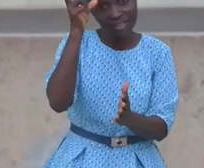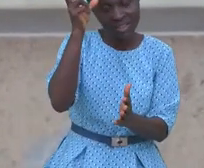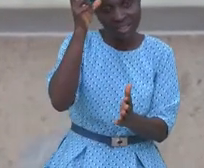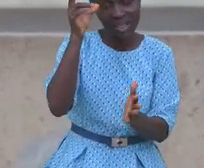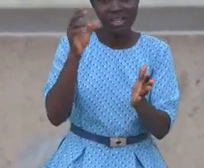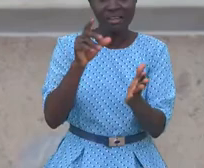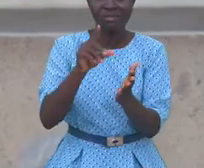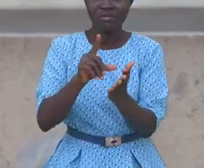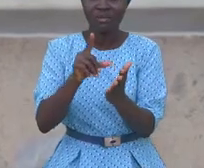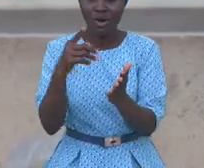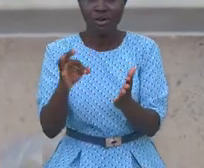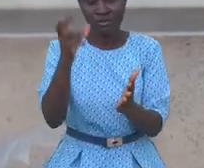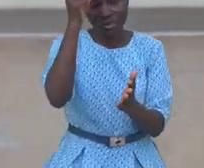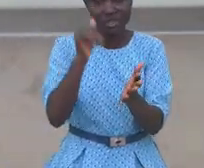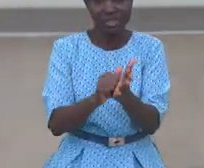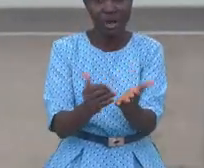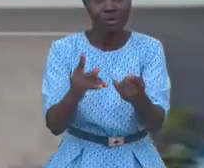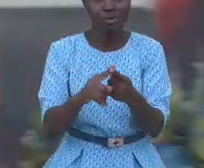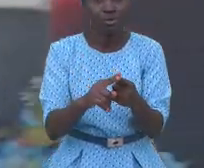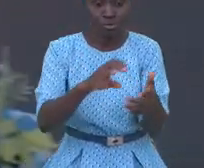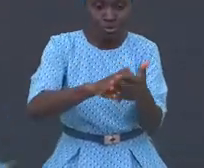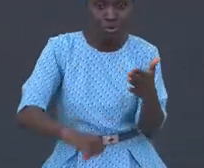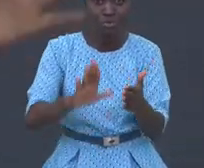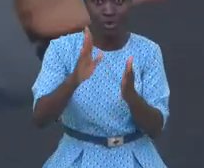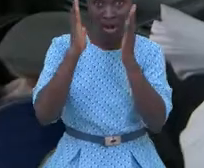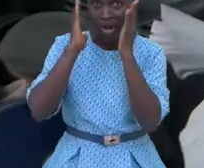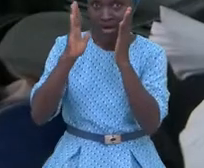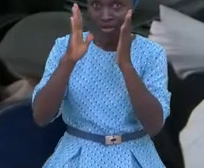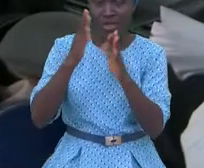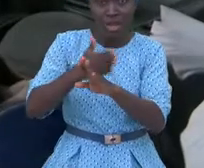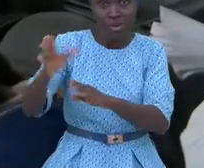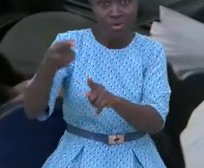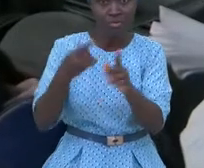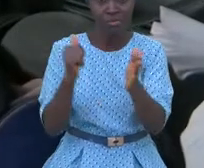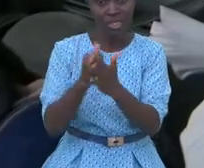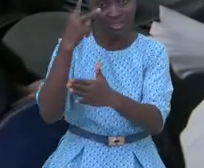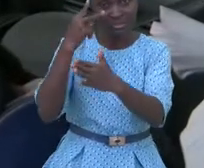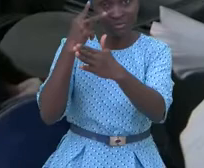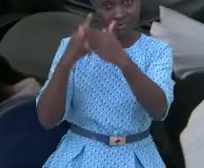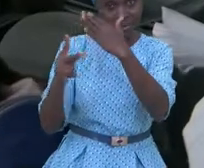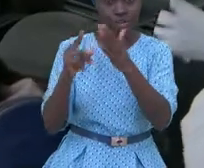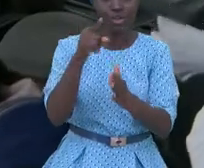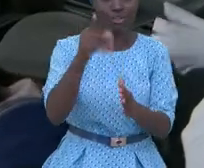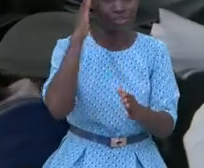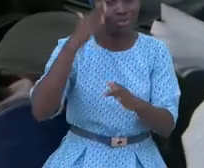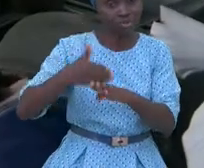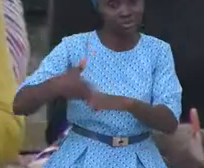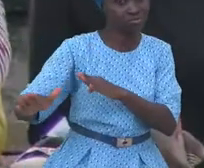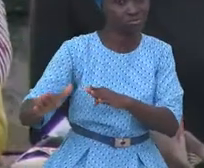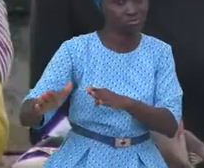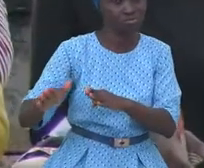away and to shift your attention from that vision, you will drive them